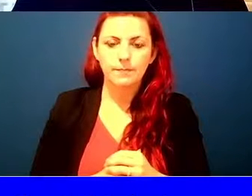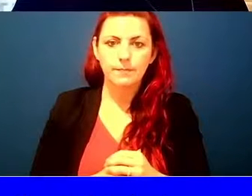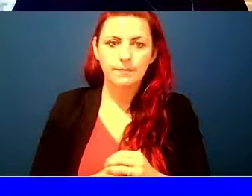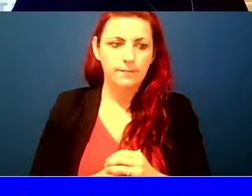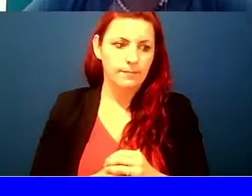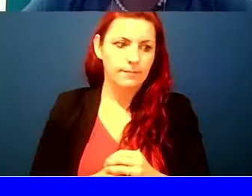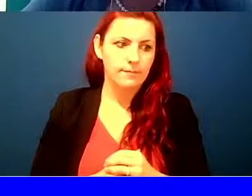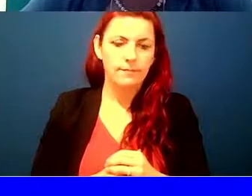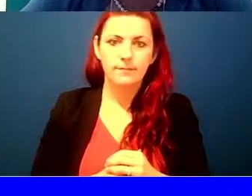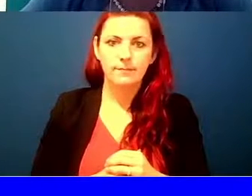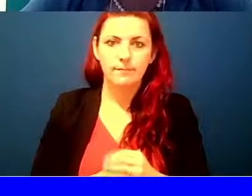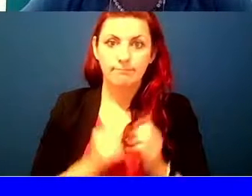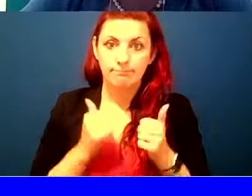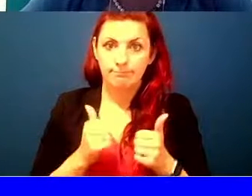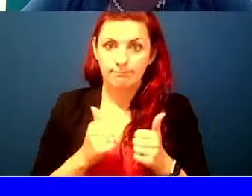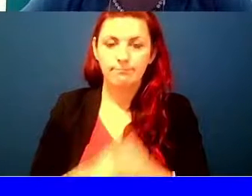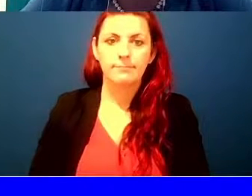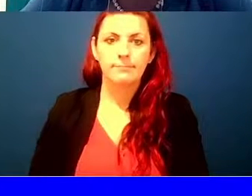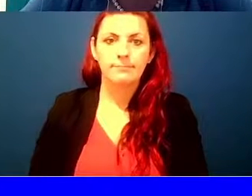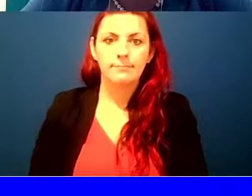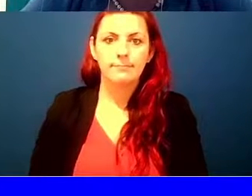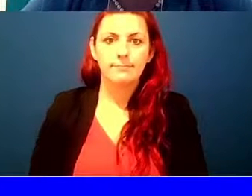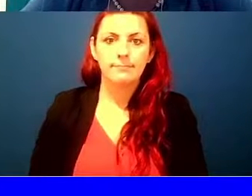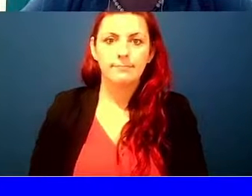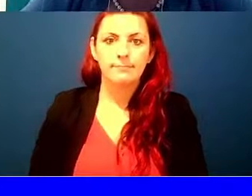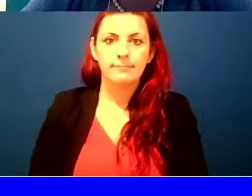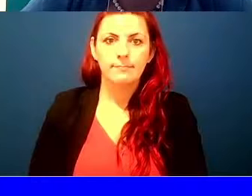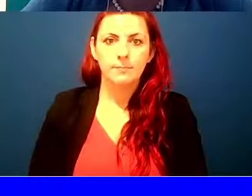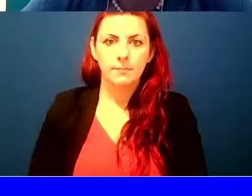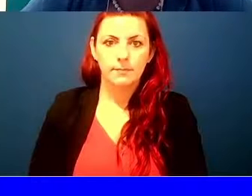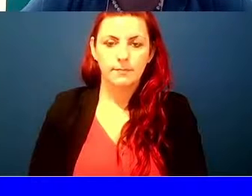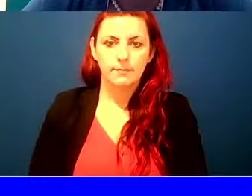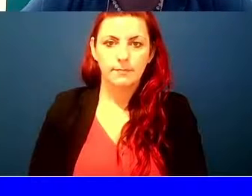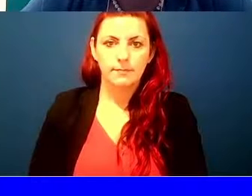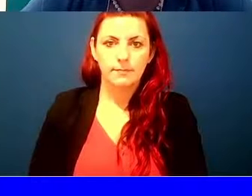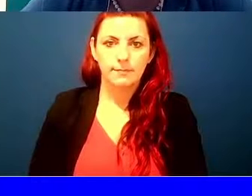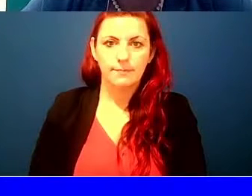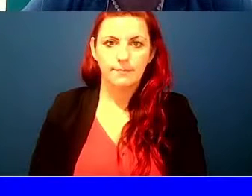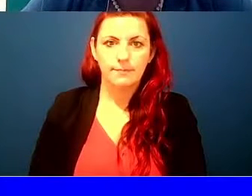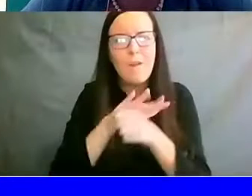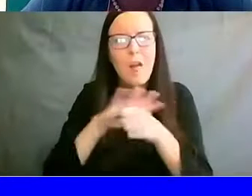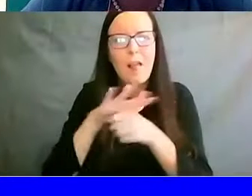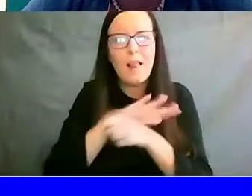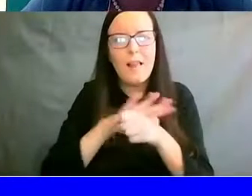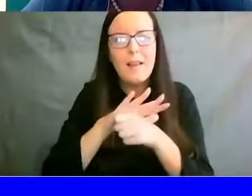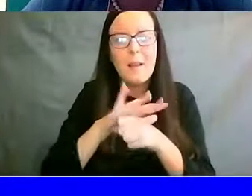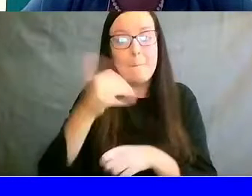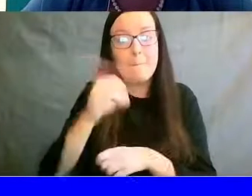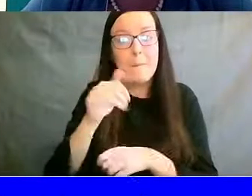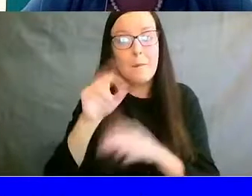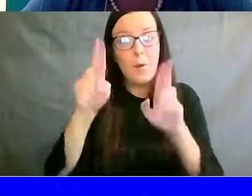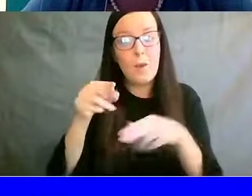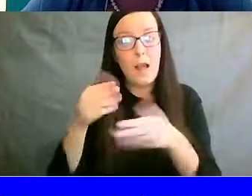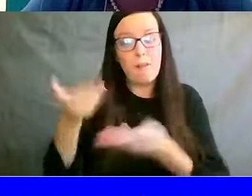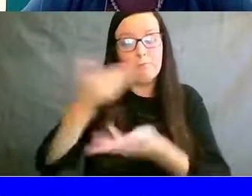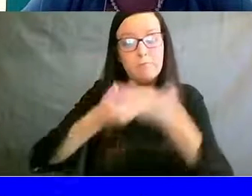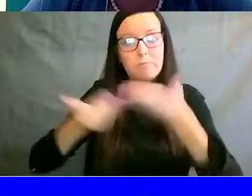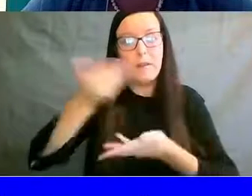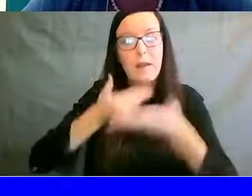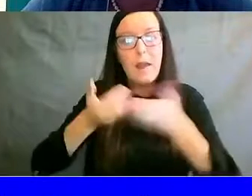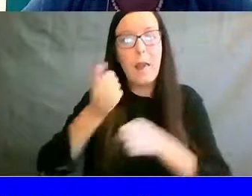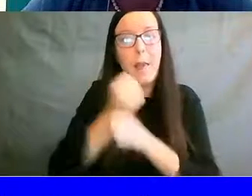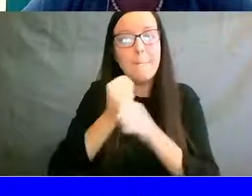Great. That's really helpful. Angus, perhaps you could tell us about the training of